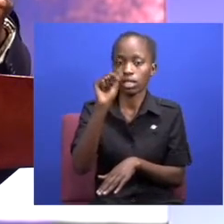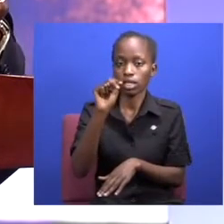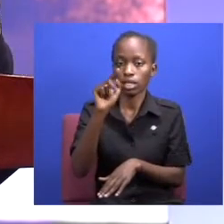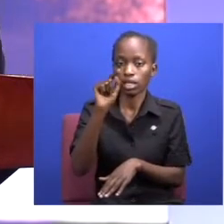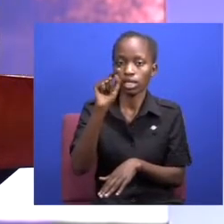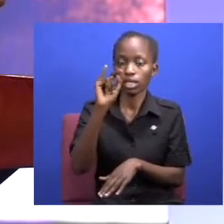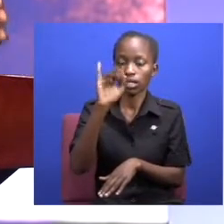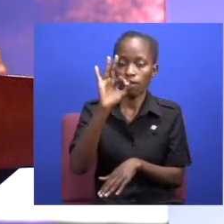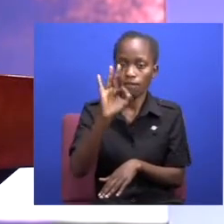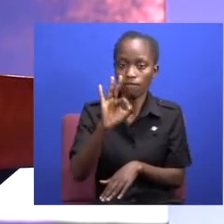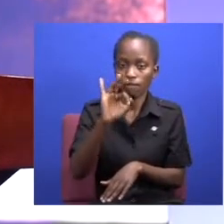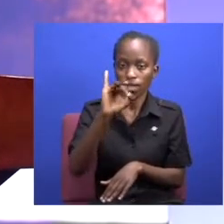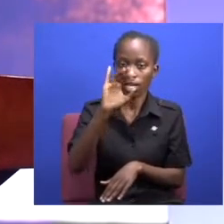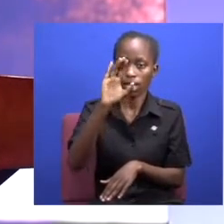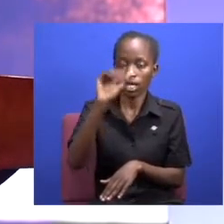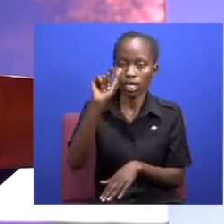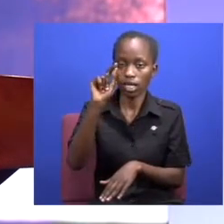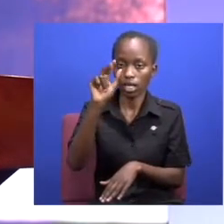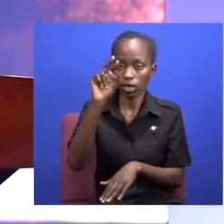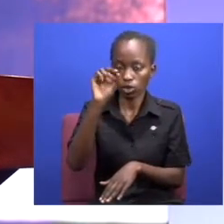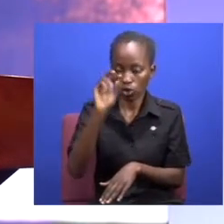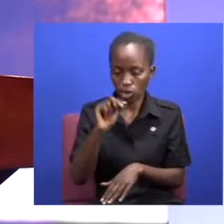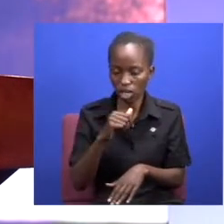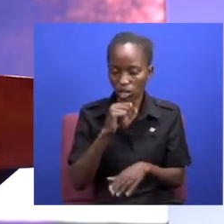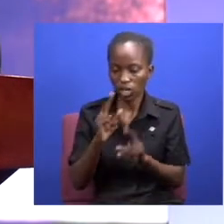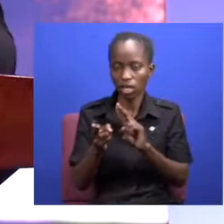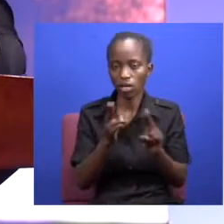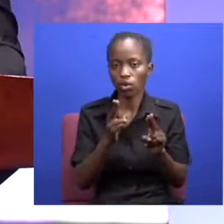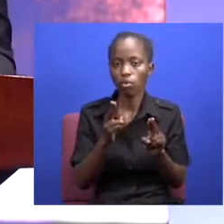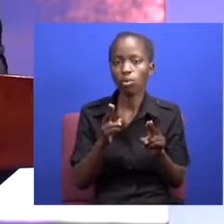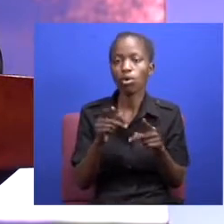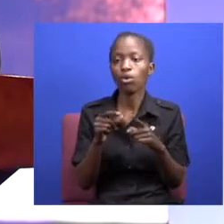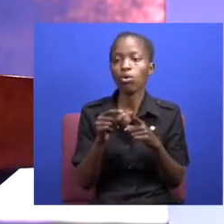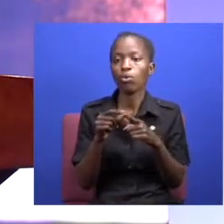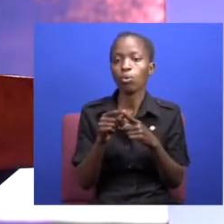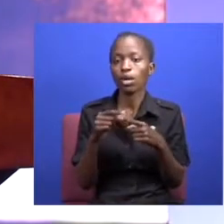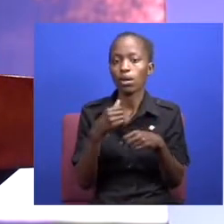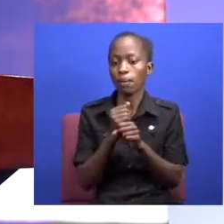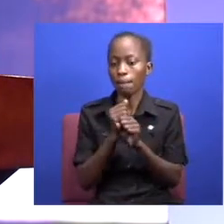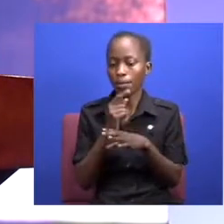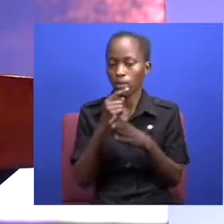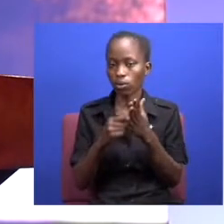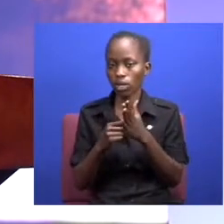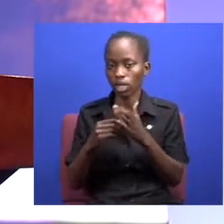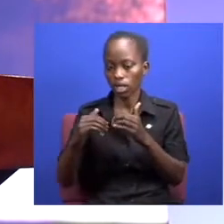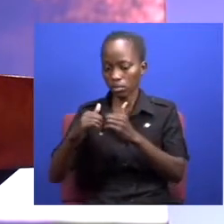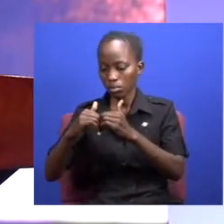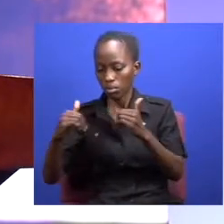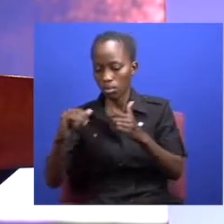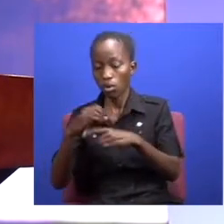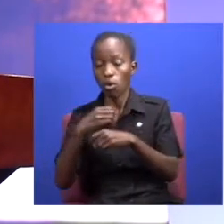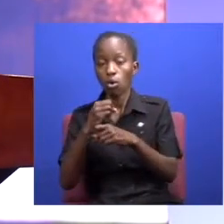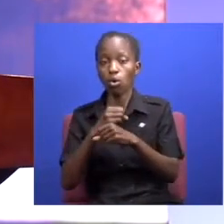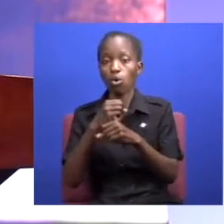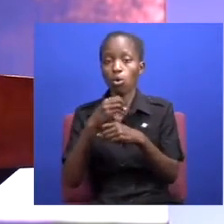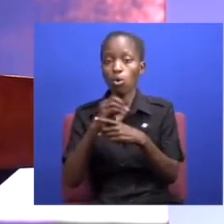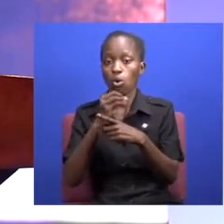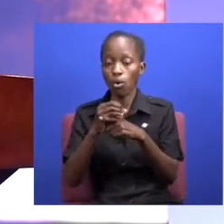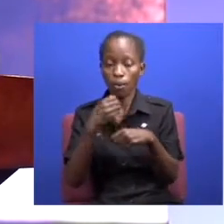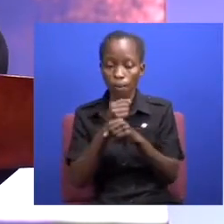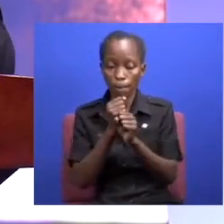from the word sanctify. And sanctify basically means to set apart or to make holy. So